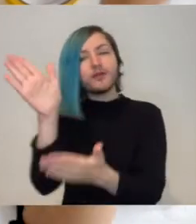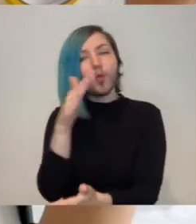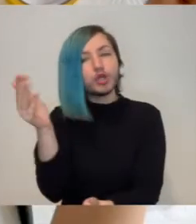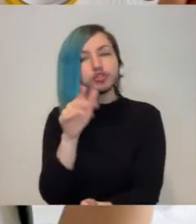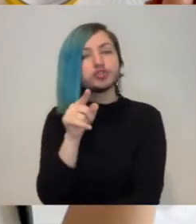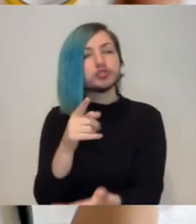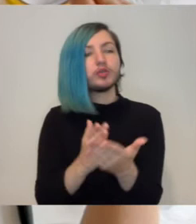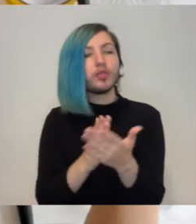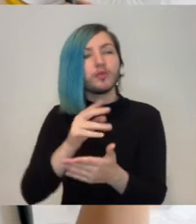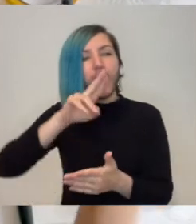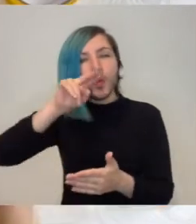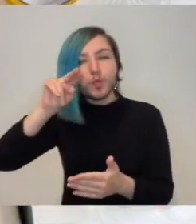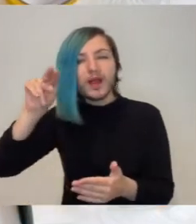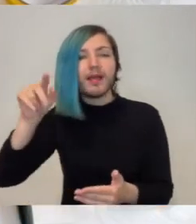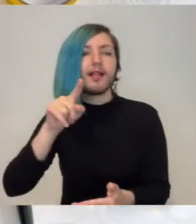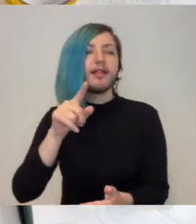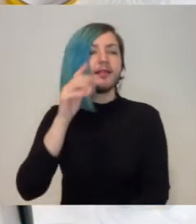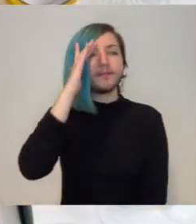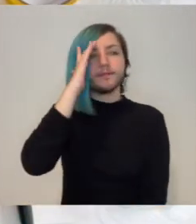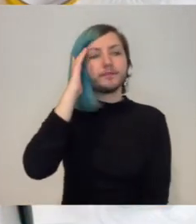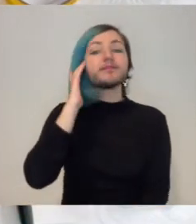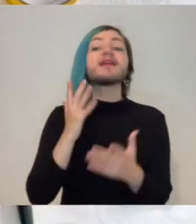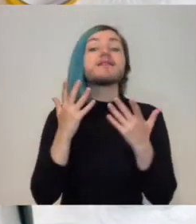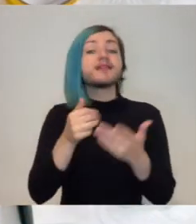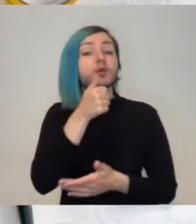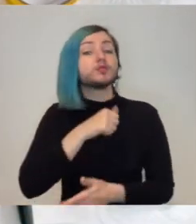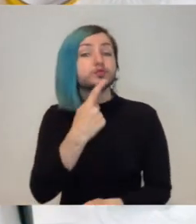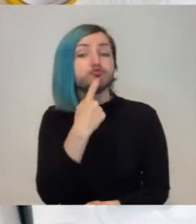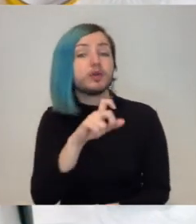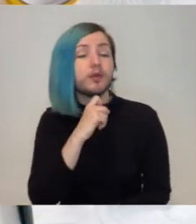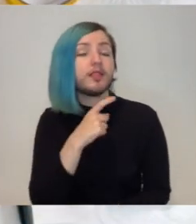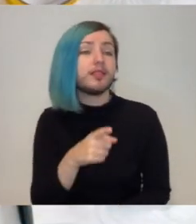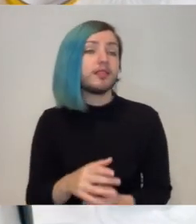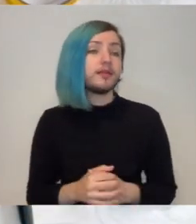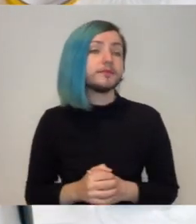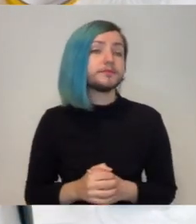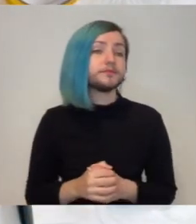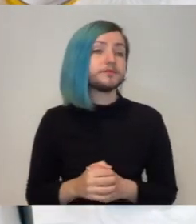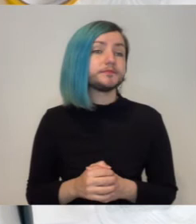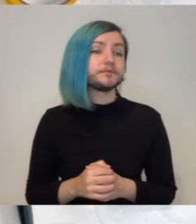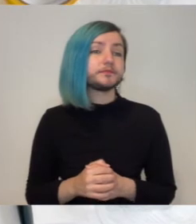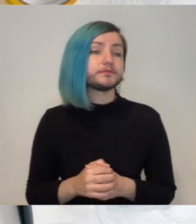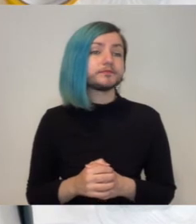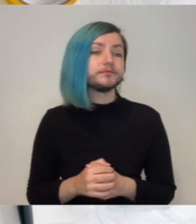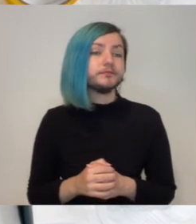by doing that sort of wiggling action. Now I'm going to take my